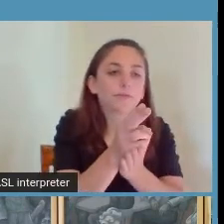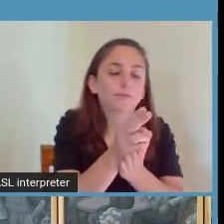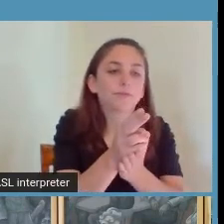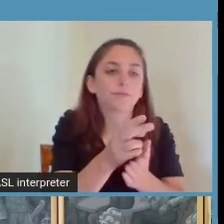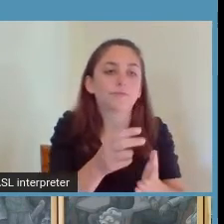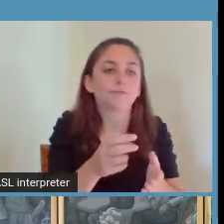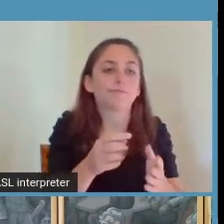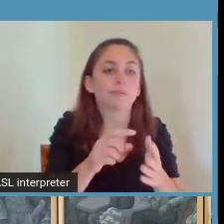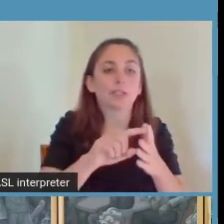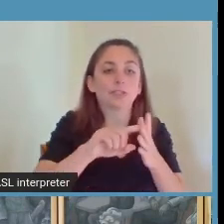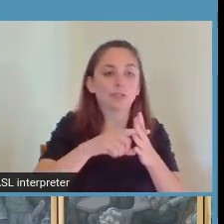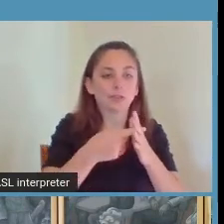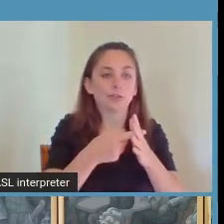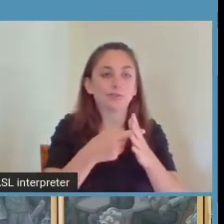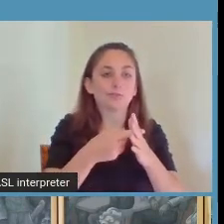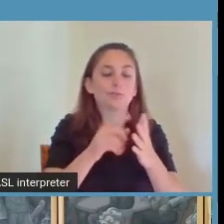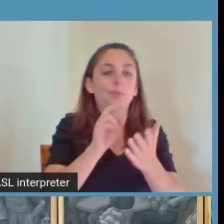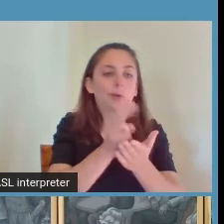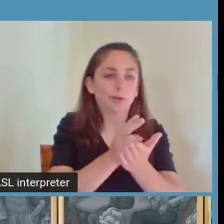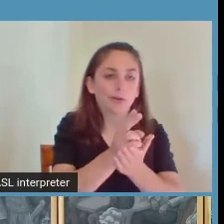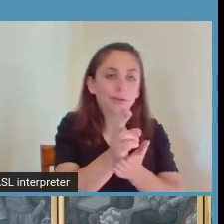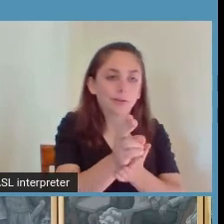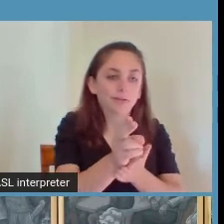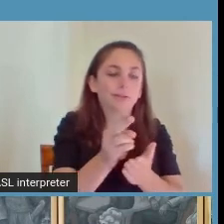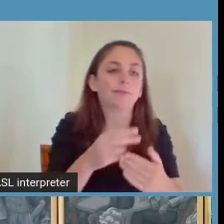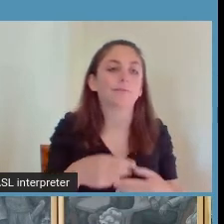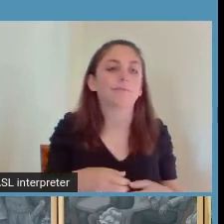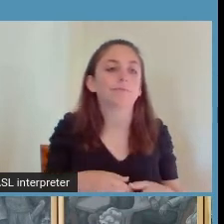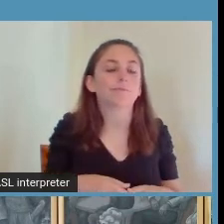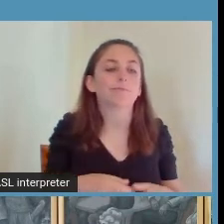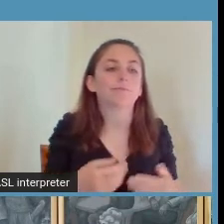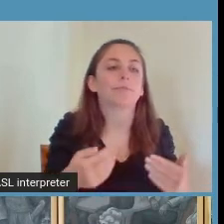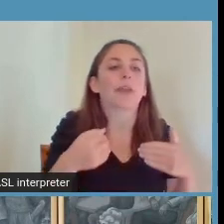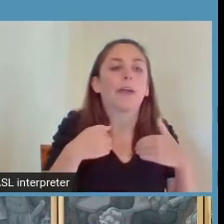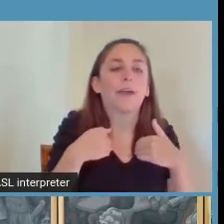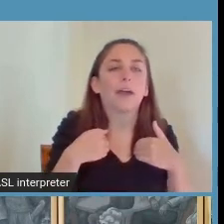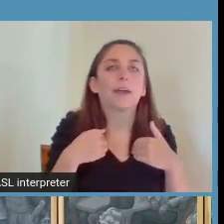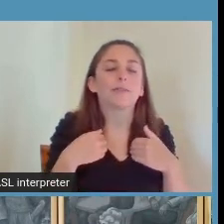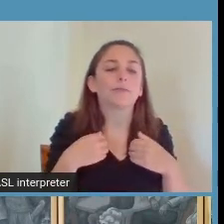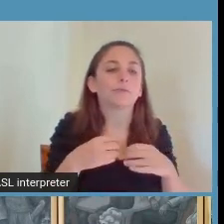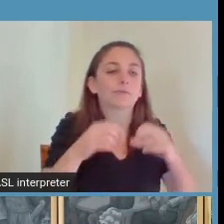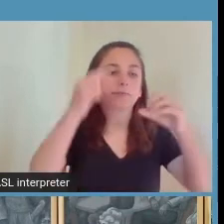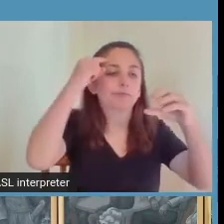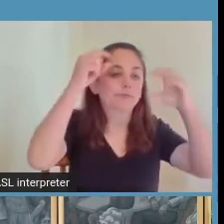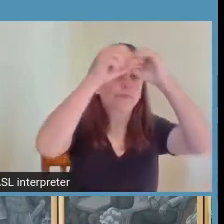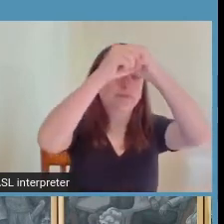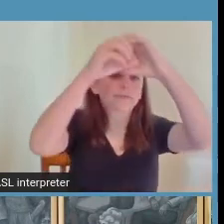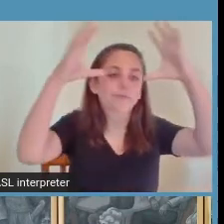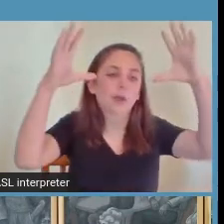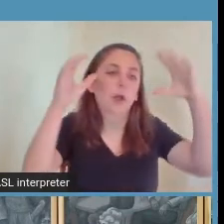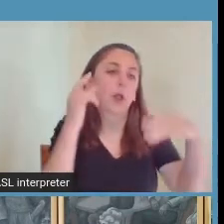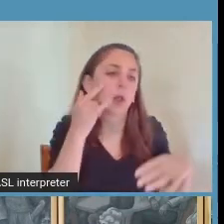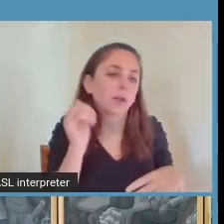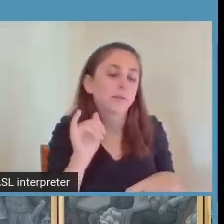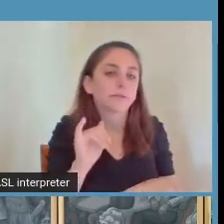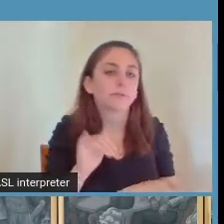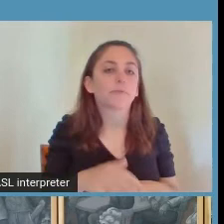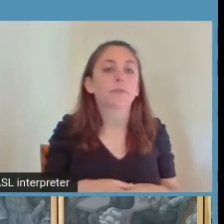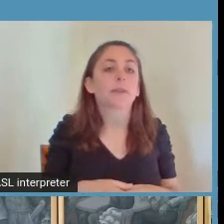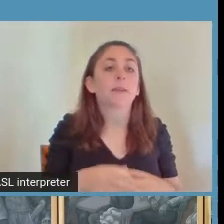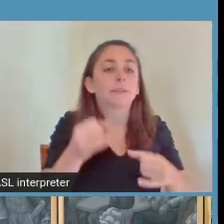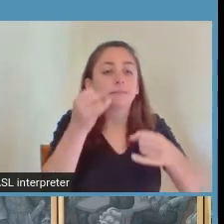in the throes of working on the project and have front of mind and have a full understanding of it. So my